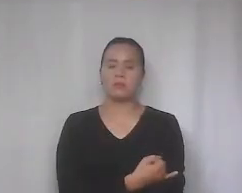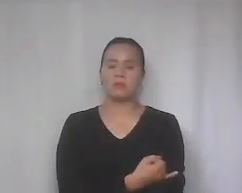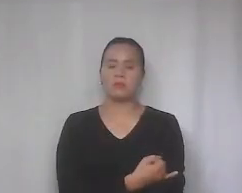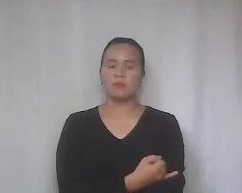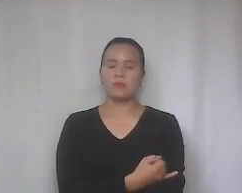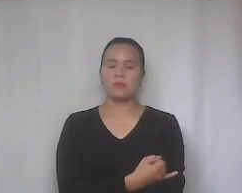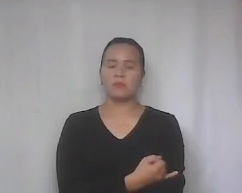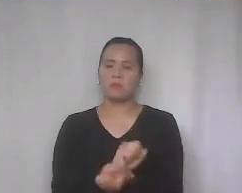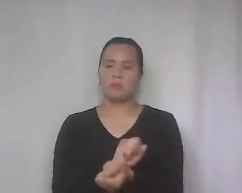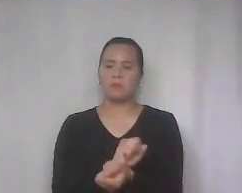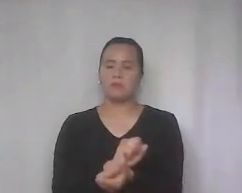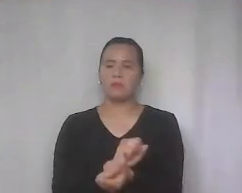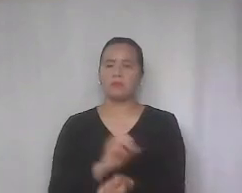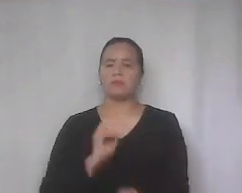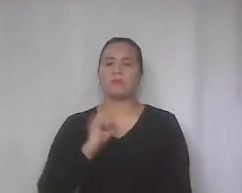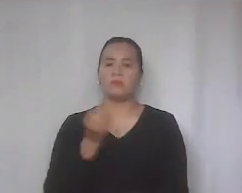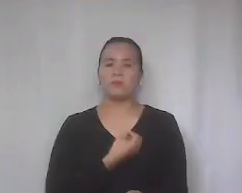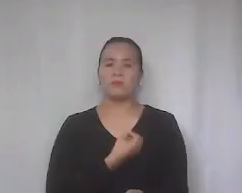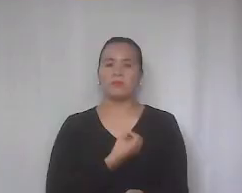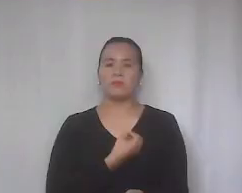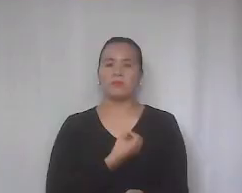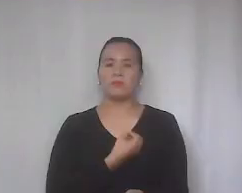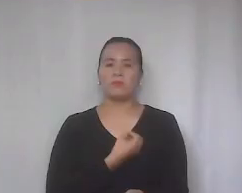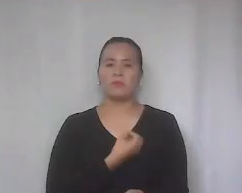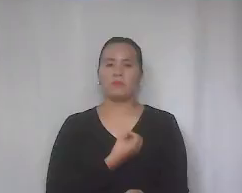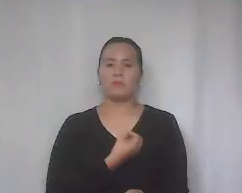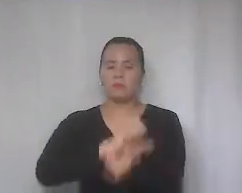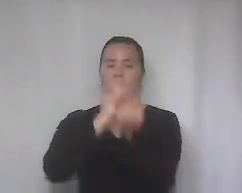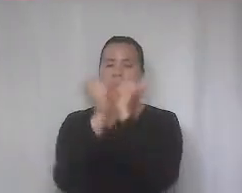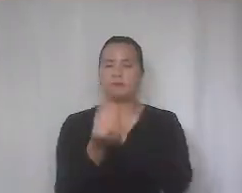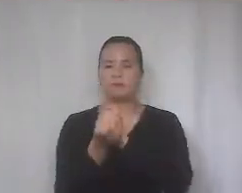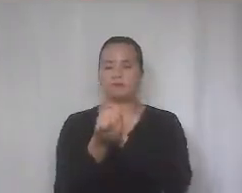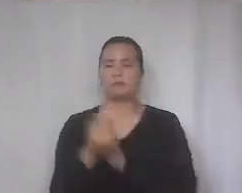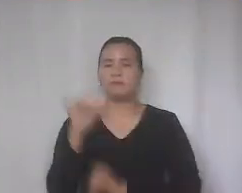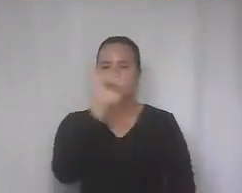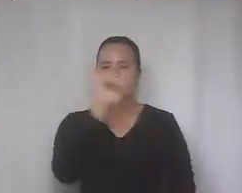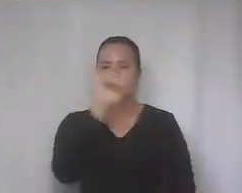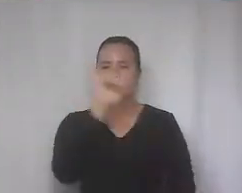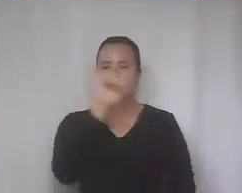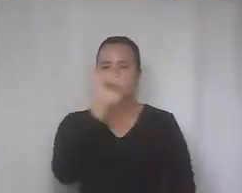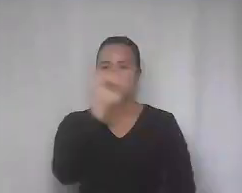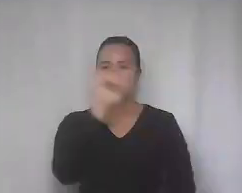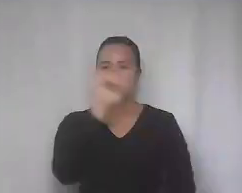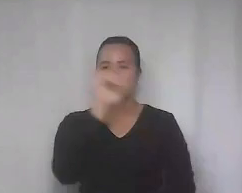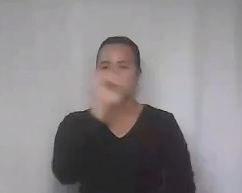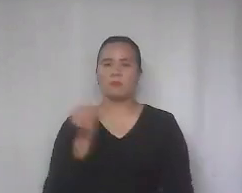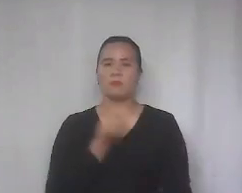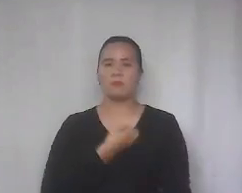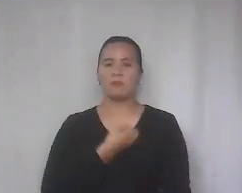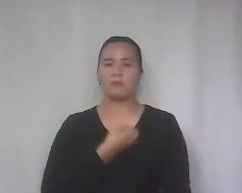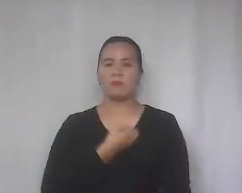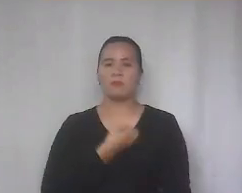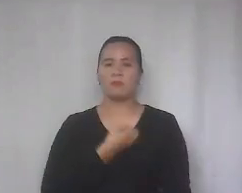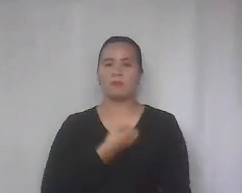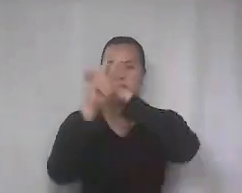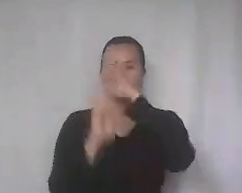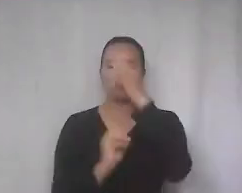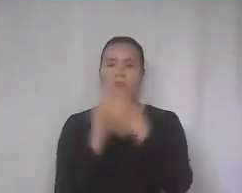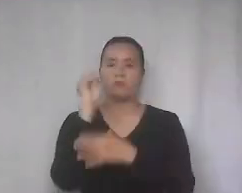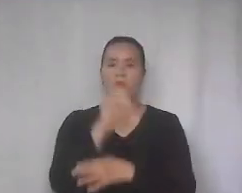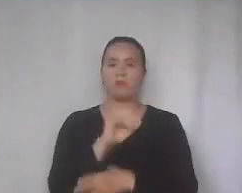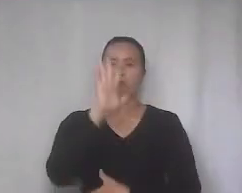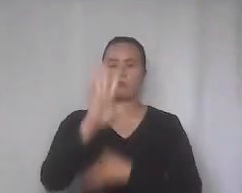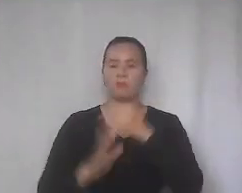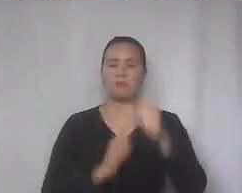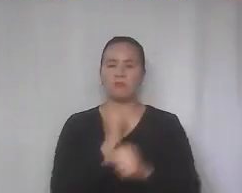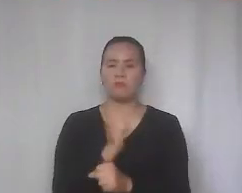to accessibility is changing too. That's why we're upping our ambition over the next 5 years. Not only do we want to